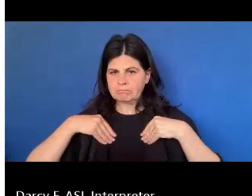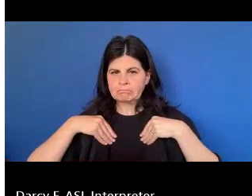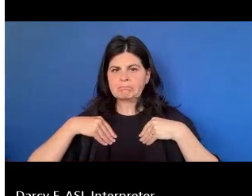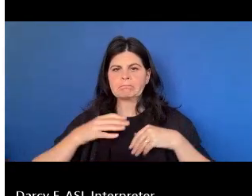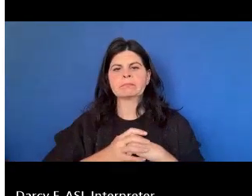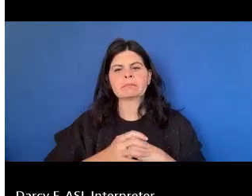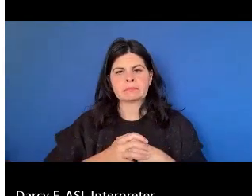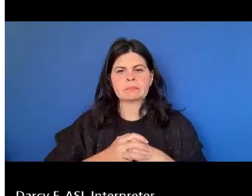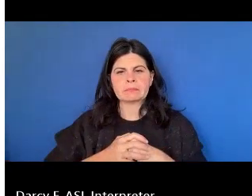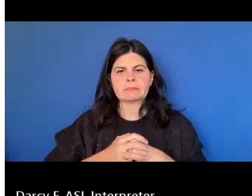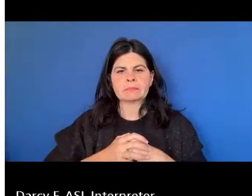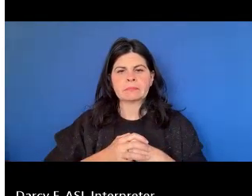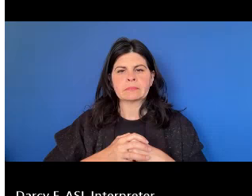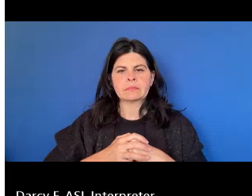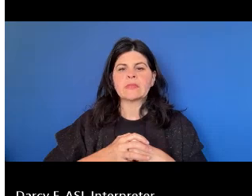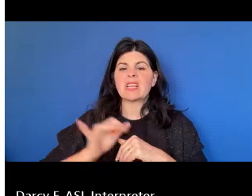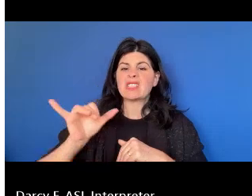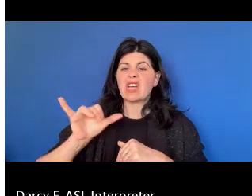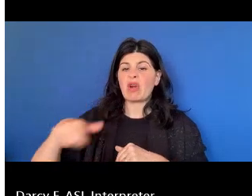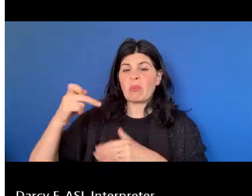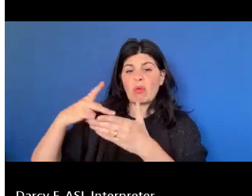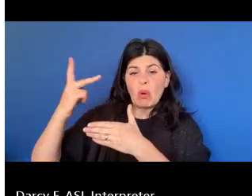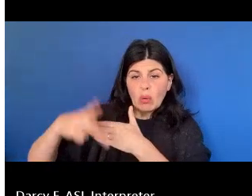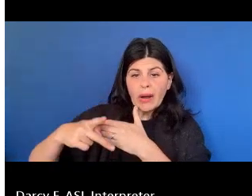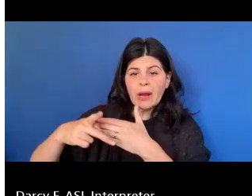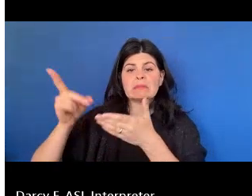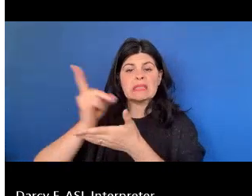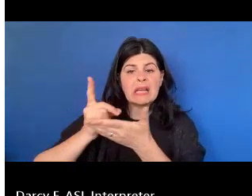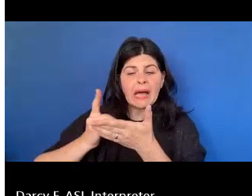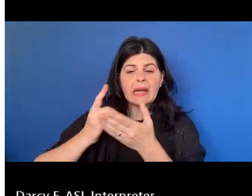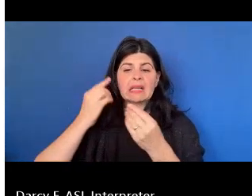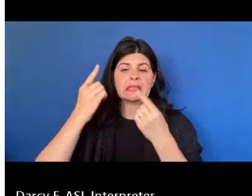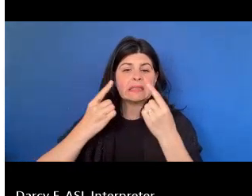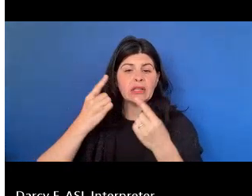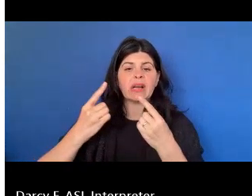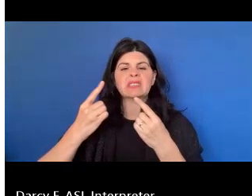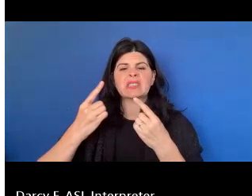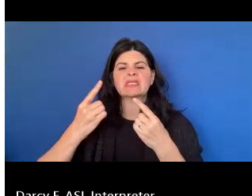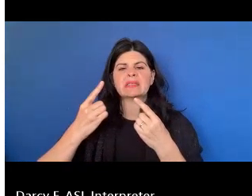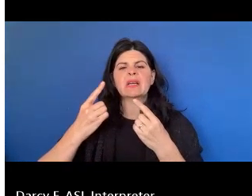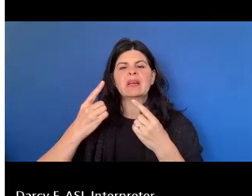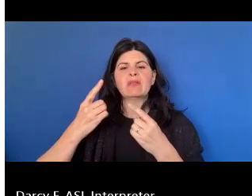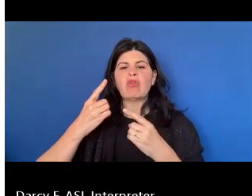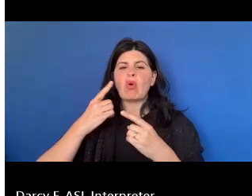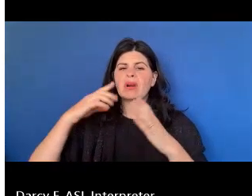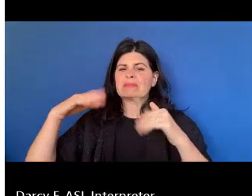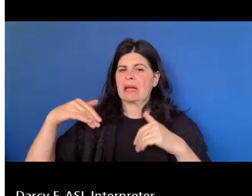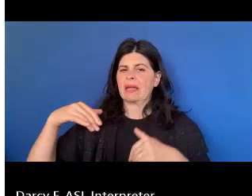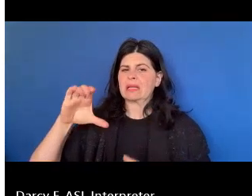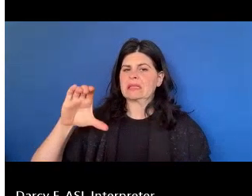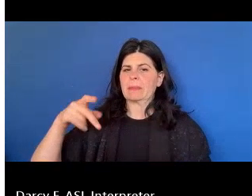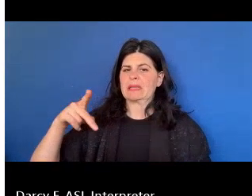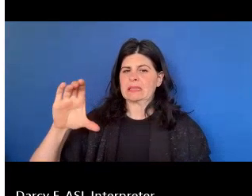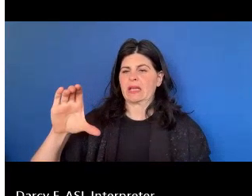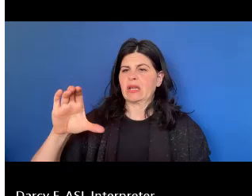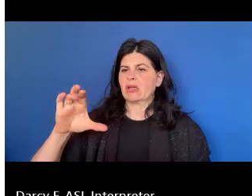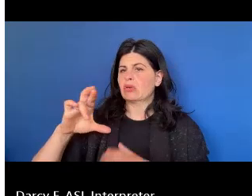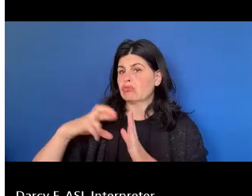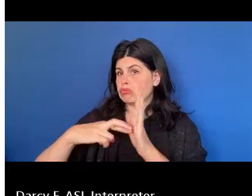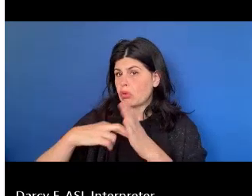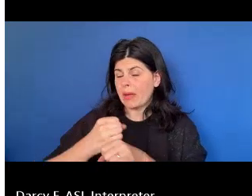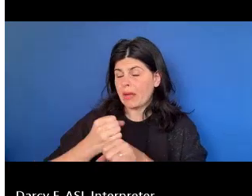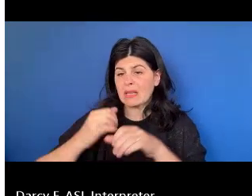rulemaking. So unfortunately, we won't be able to provide additional context or information on some of those key questions, but we look forward to being able to